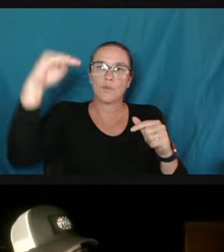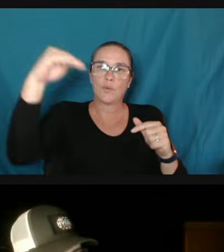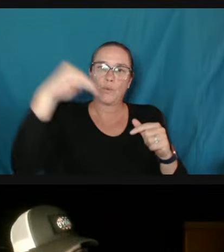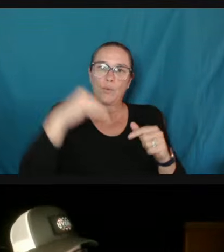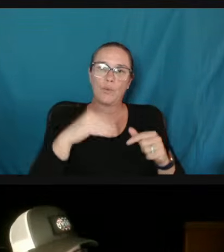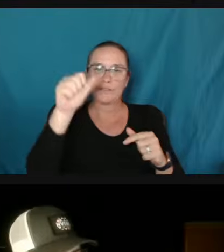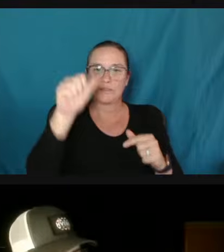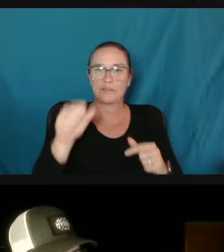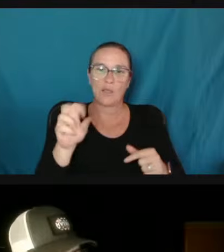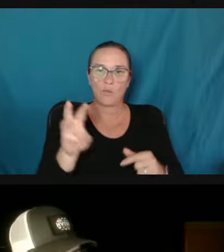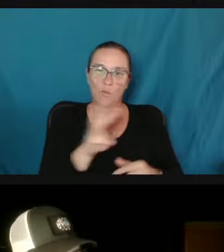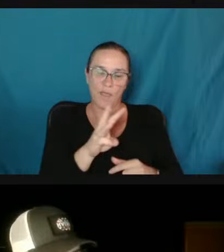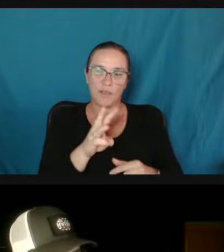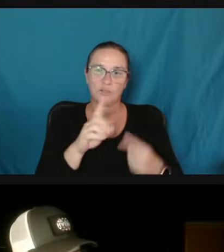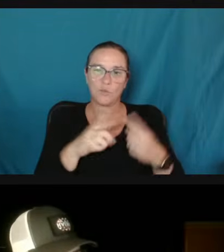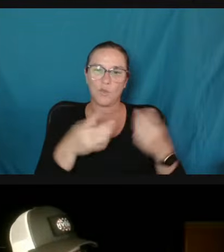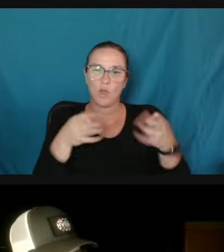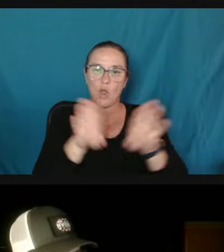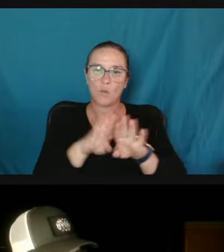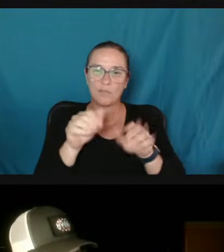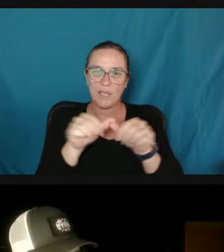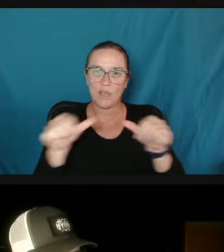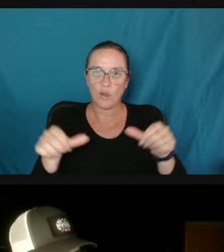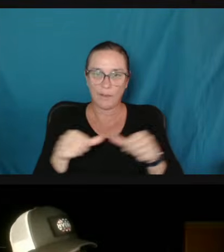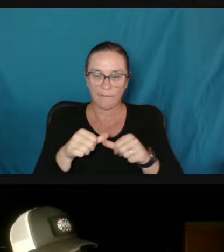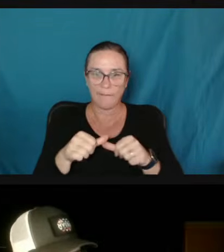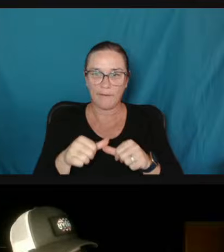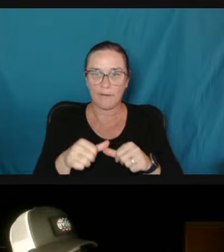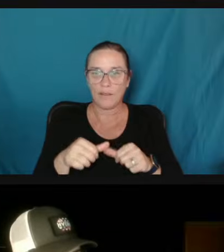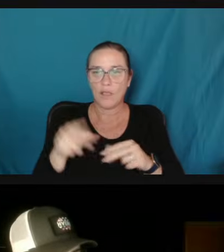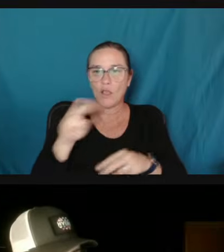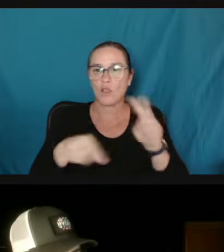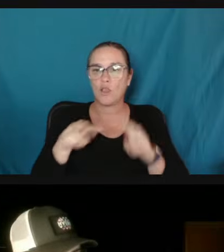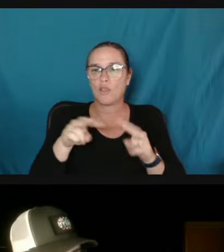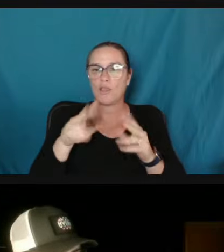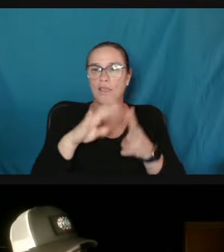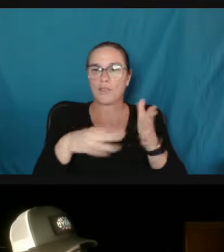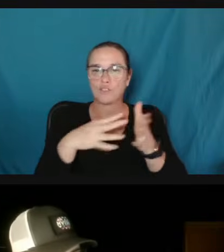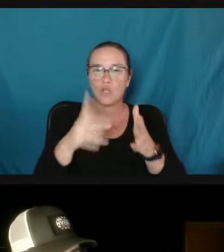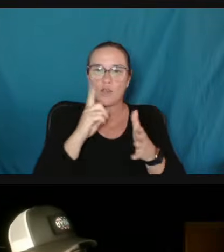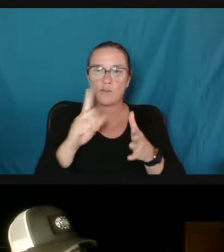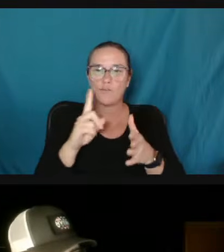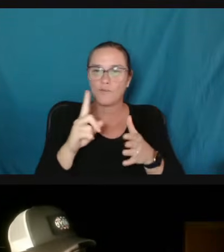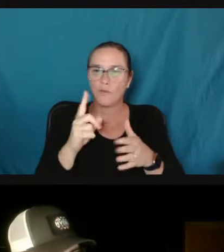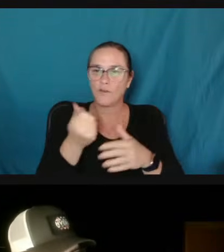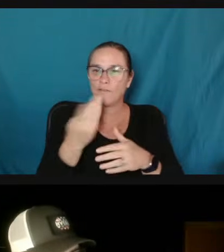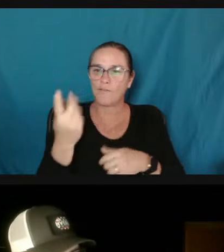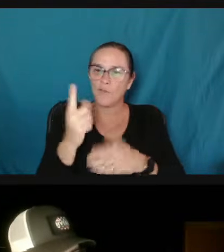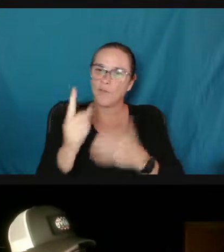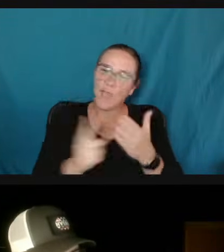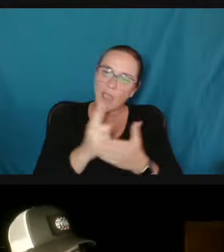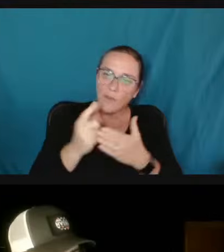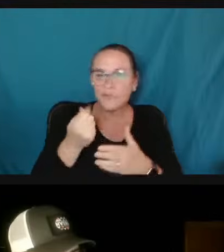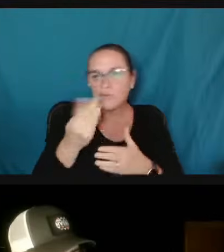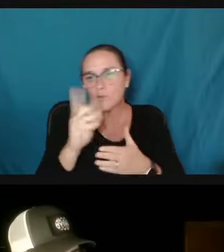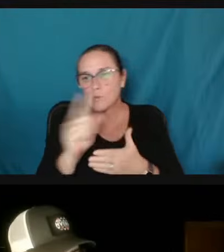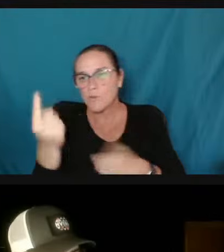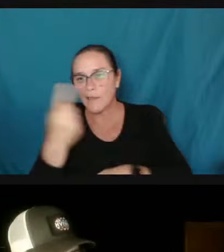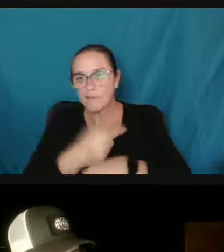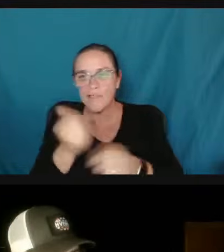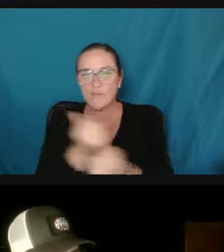area. And if we look at the charts for the last few hours and days, you will see that everything has remained in the